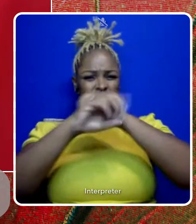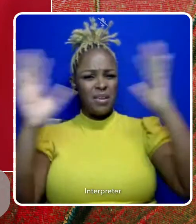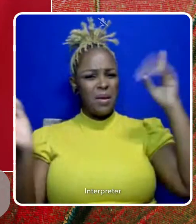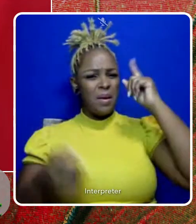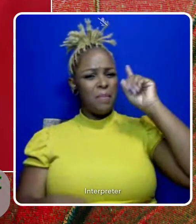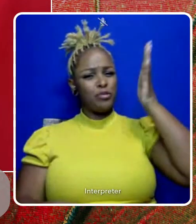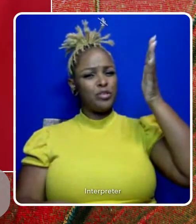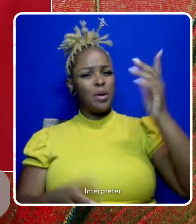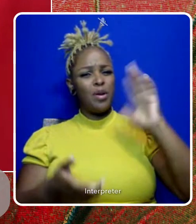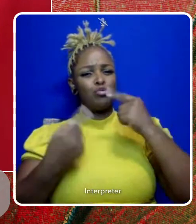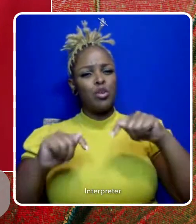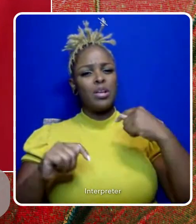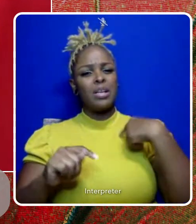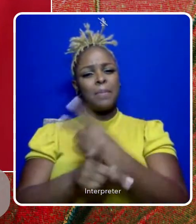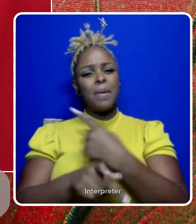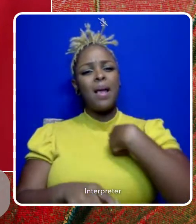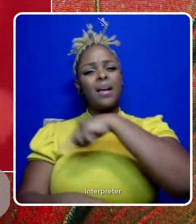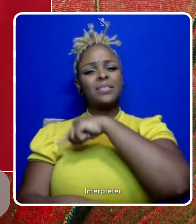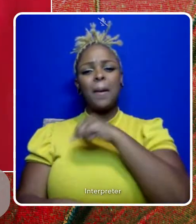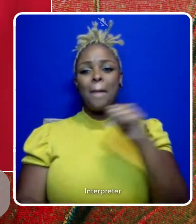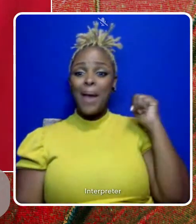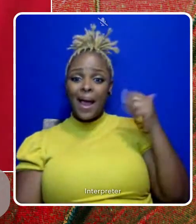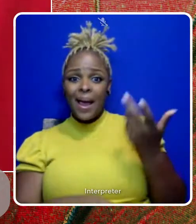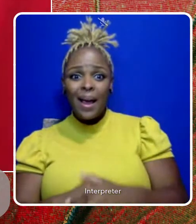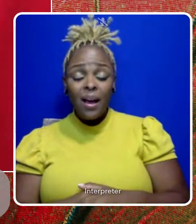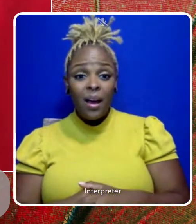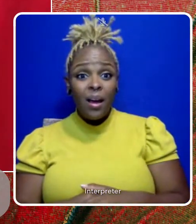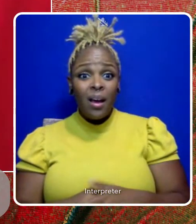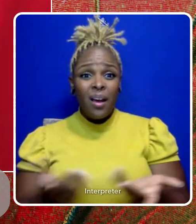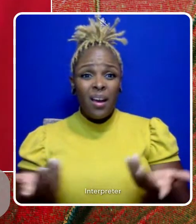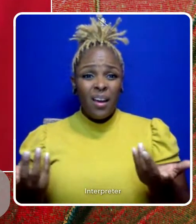make sense and try to make change out of it if only.